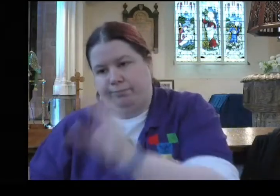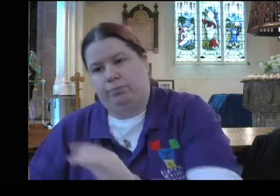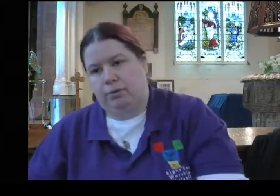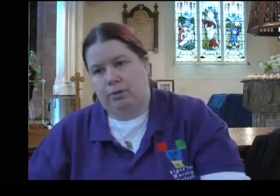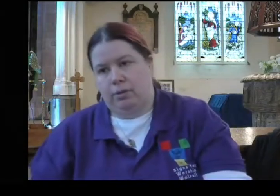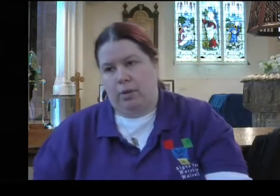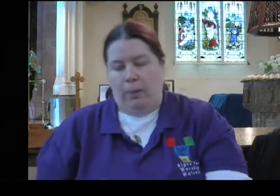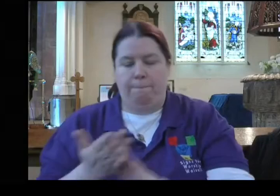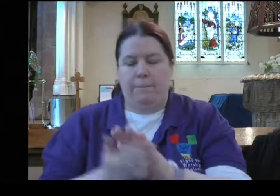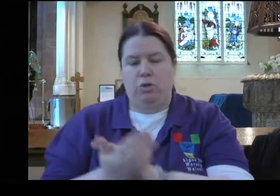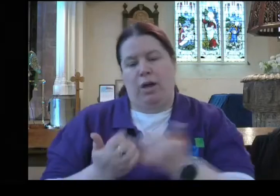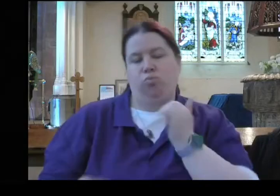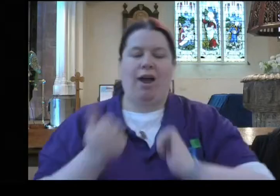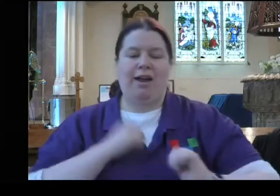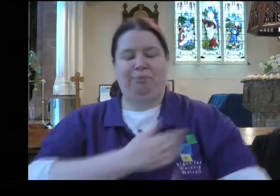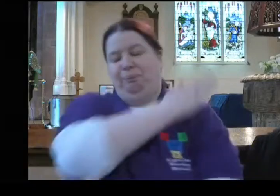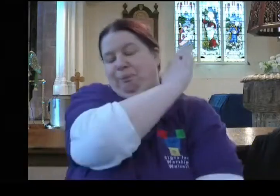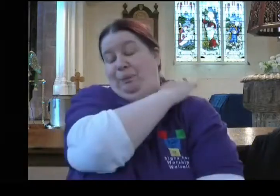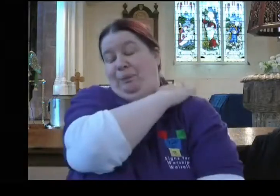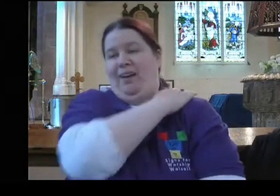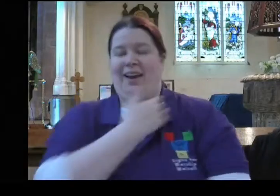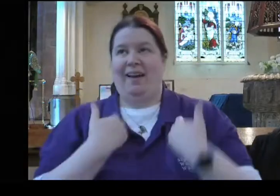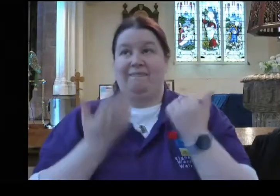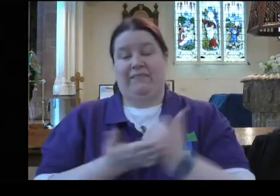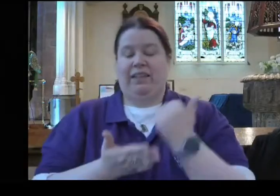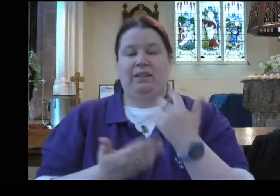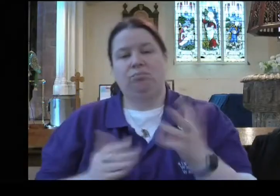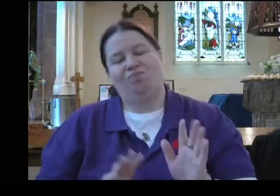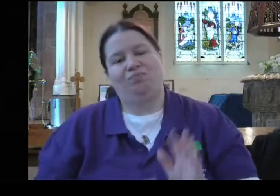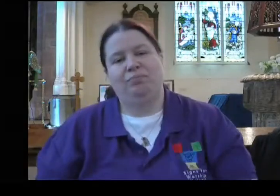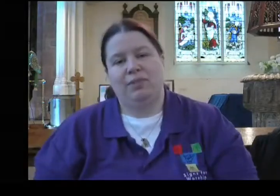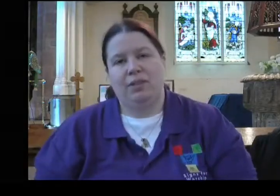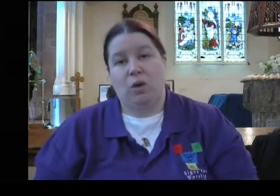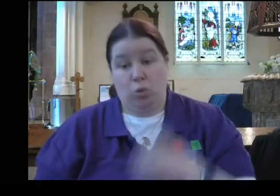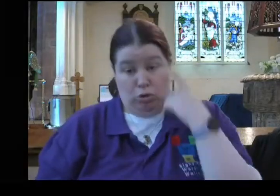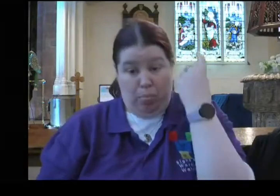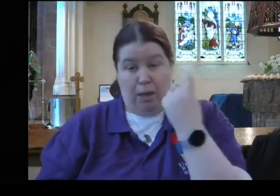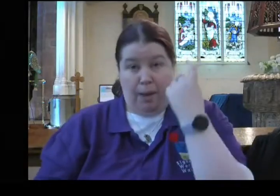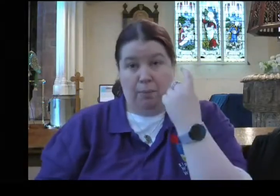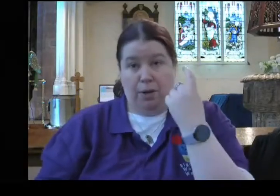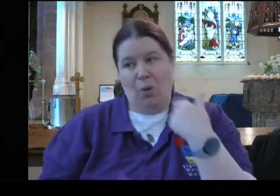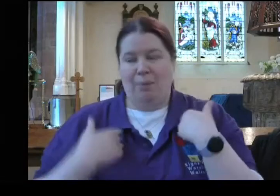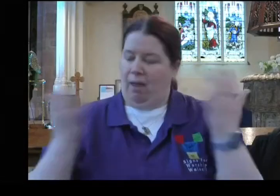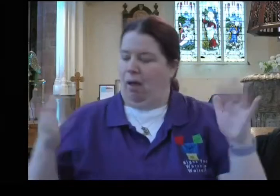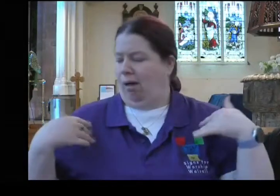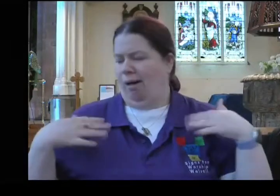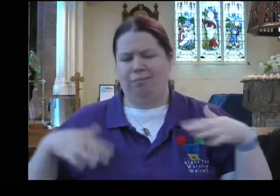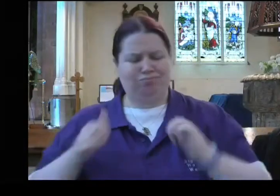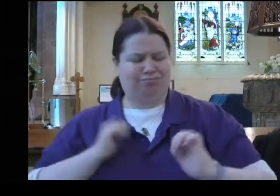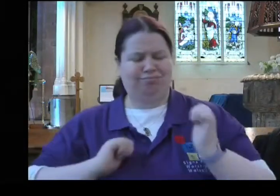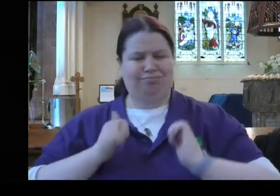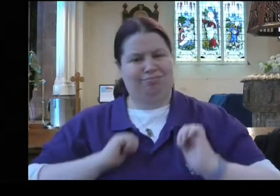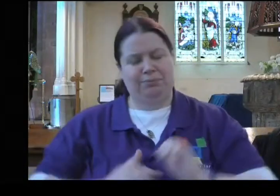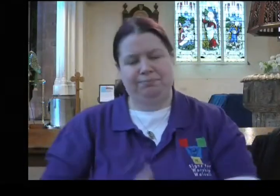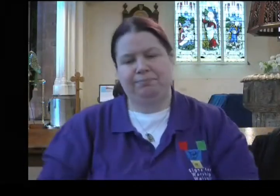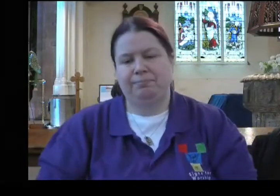of pride and self-congratulation and self-righteousness. It should be considered, but not, aren't I good at giving? And